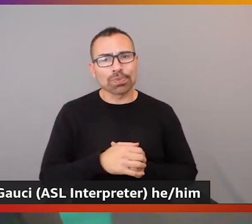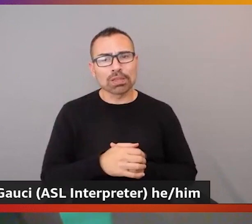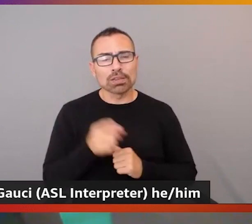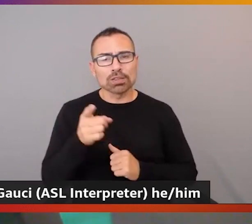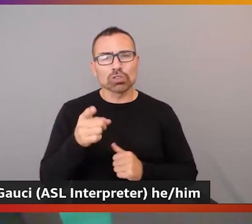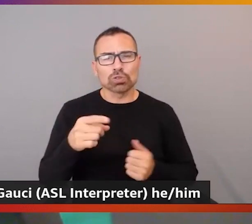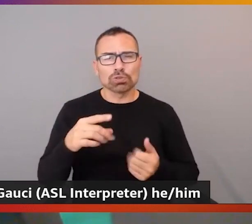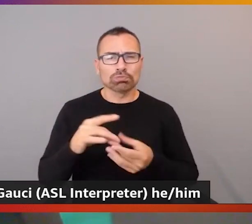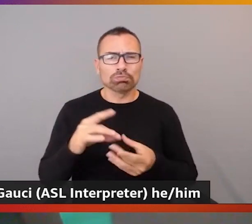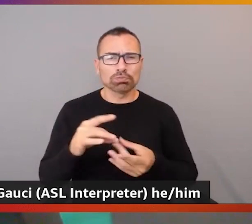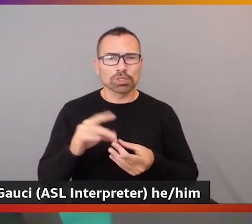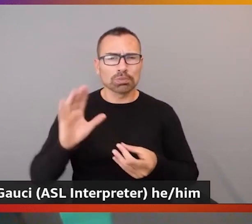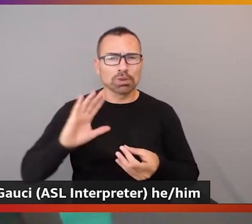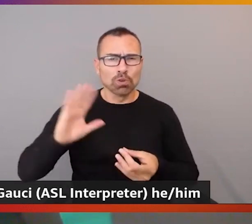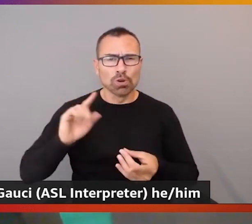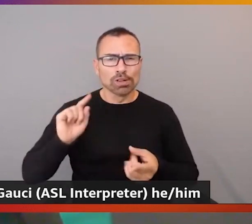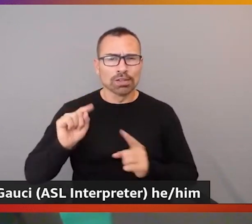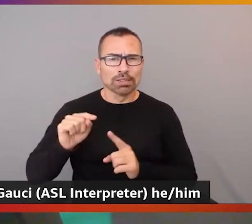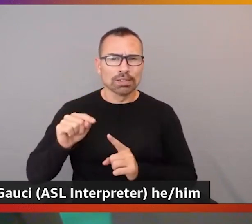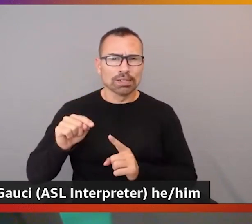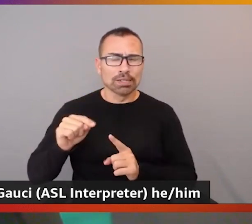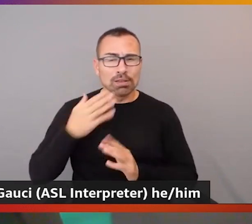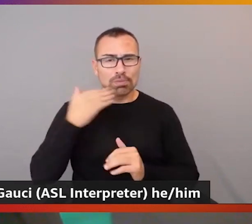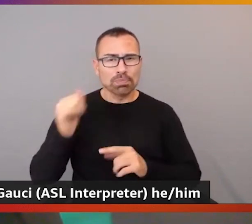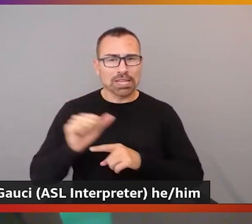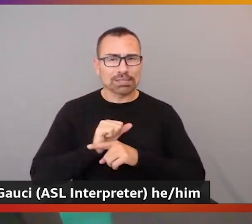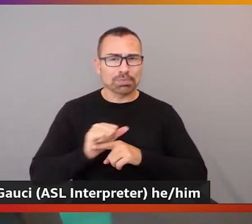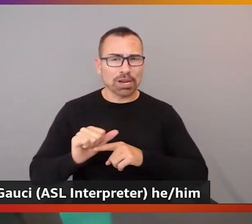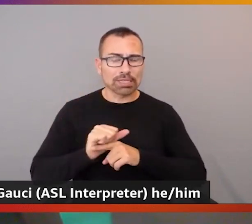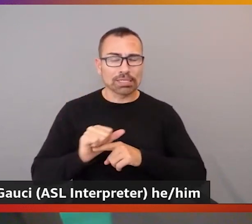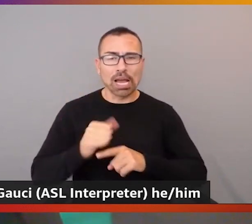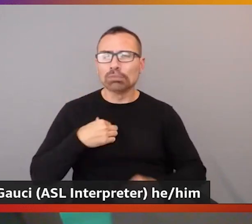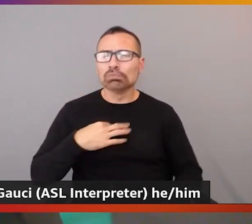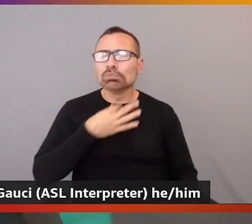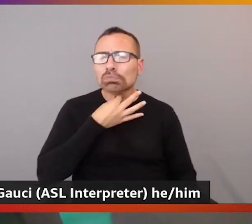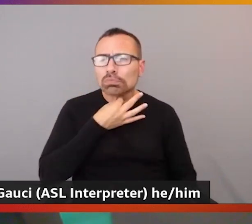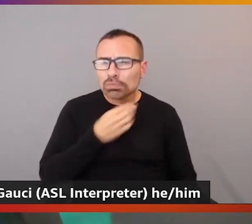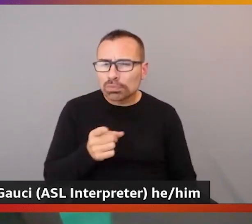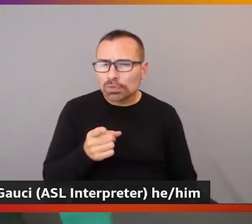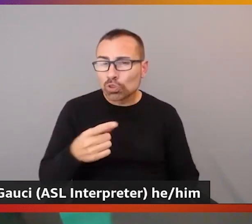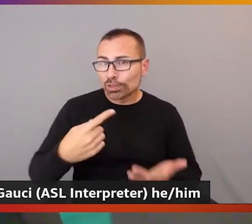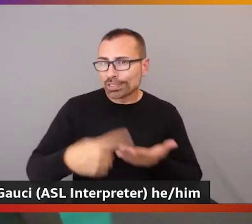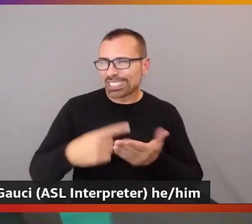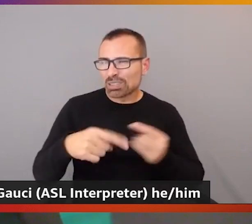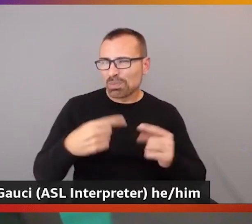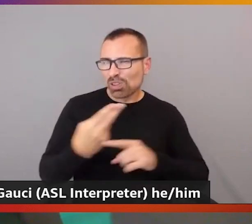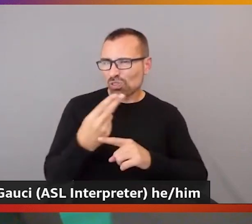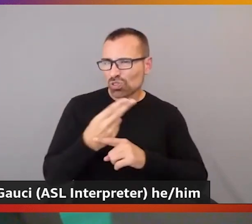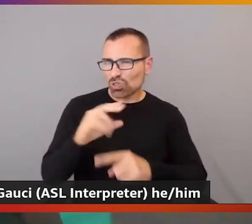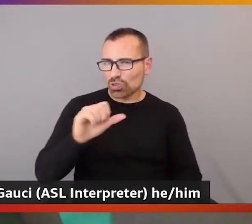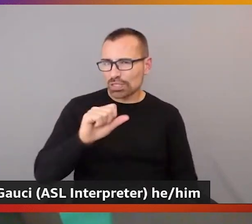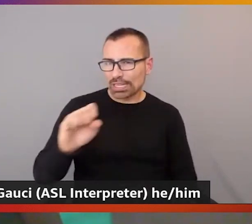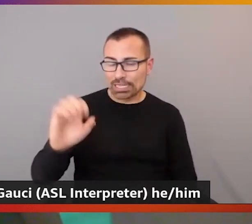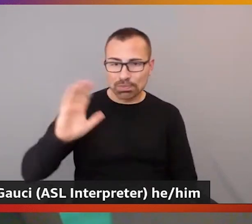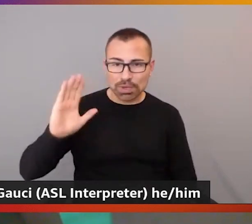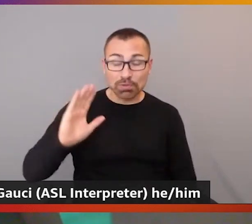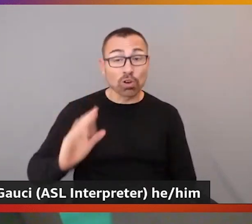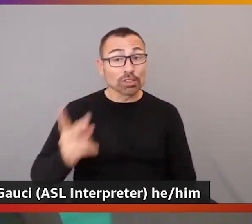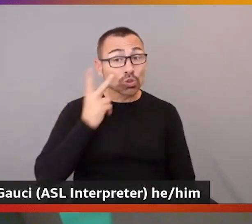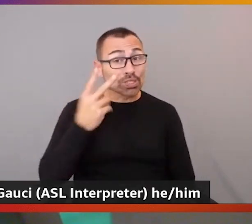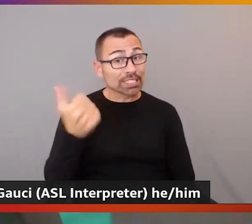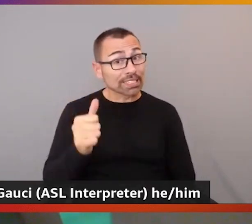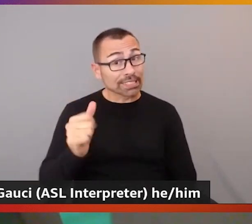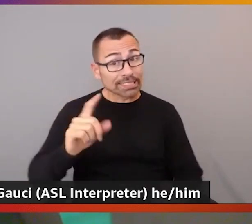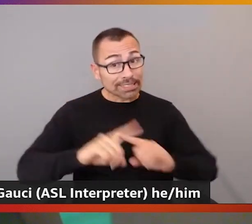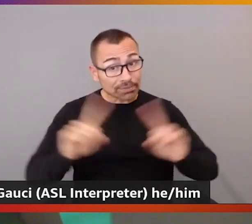about really the best practices. And I'm curious, because you were also talking about the use cases earlier. Yep. You see any differences? Let's say you